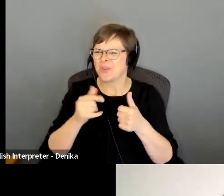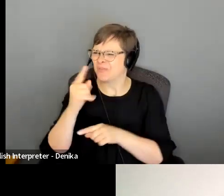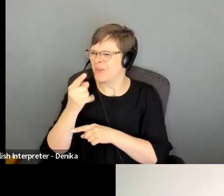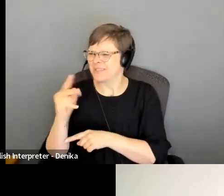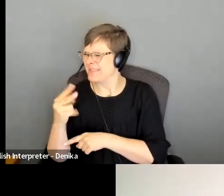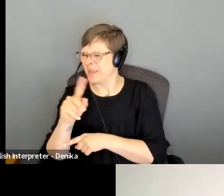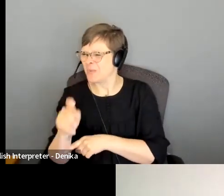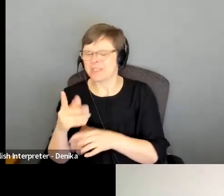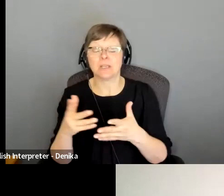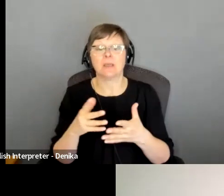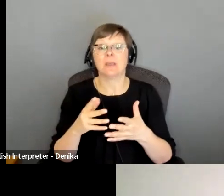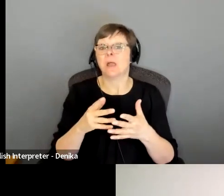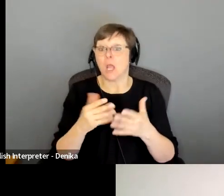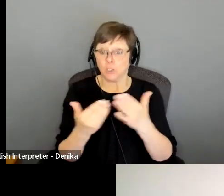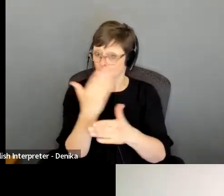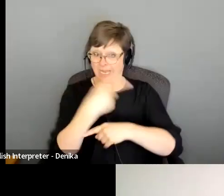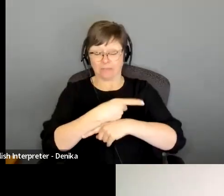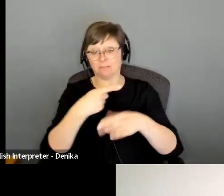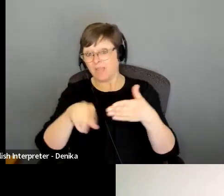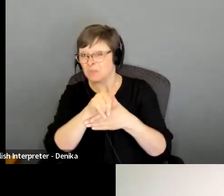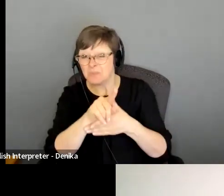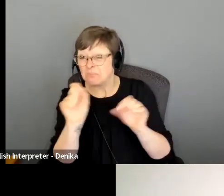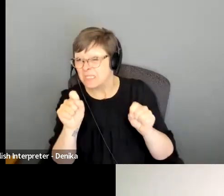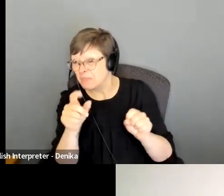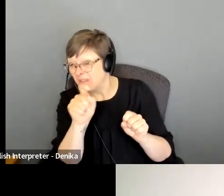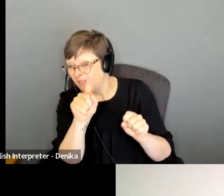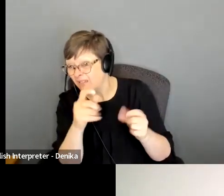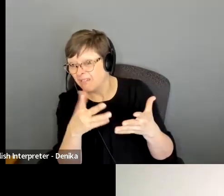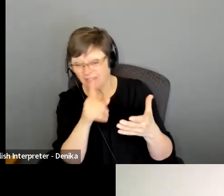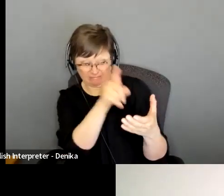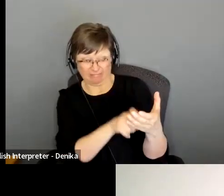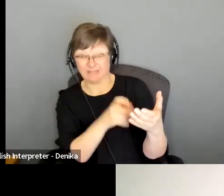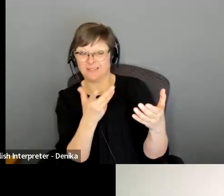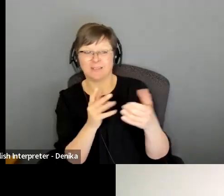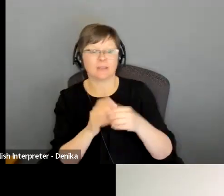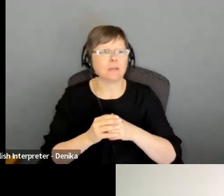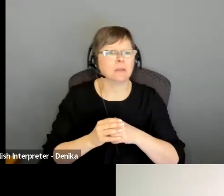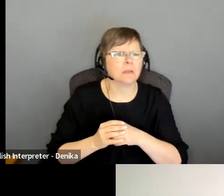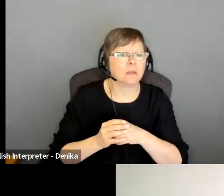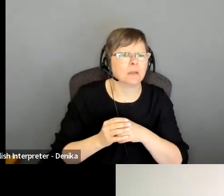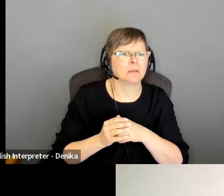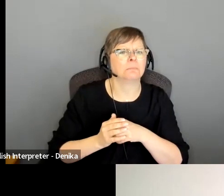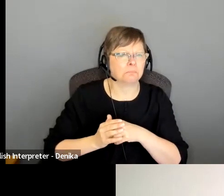offering a new date. How about next week? I definitely need a good excuse to refuse. Yeah.